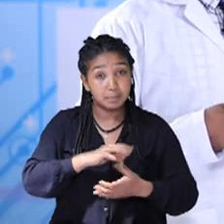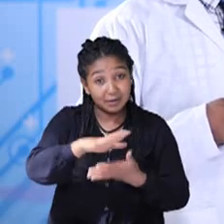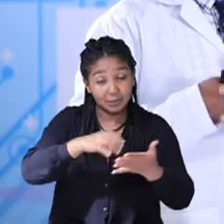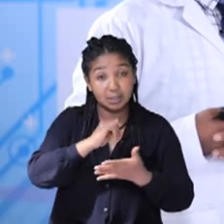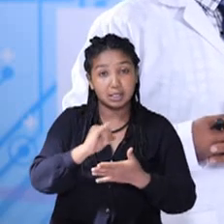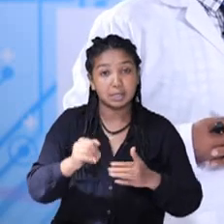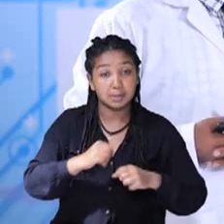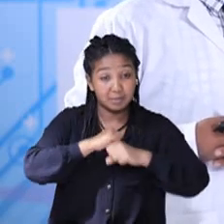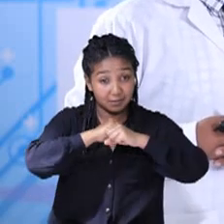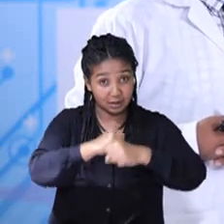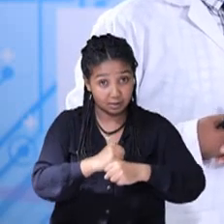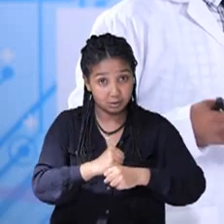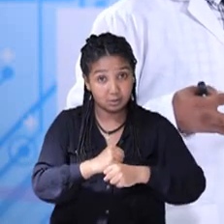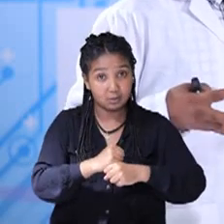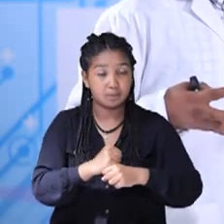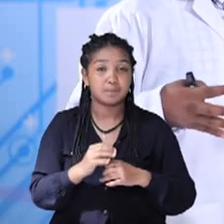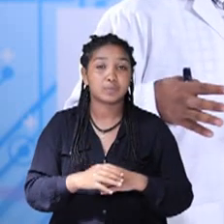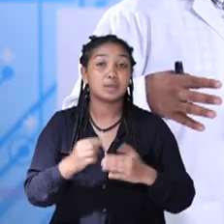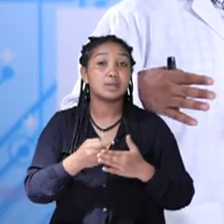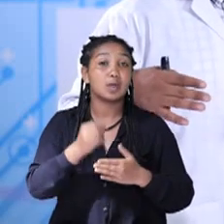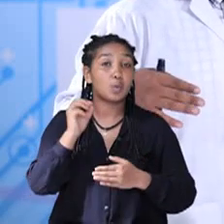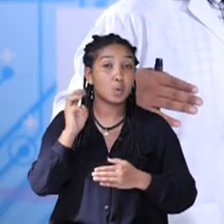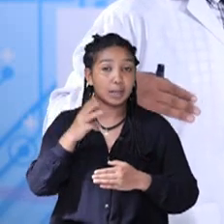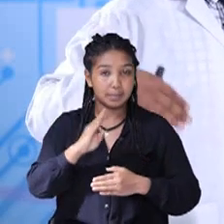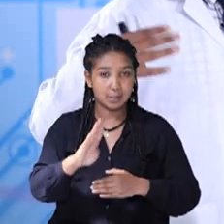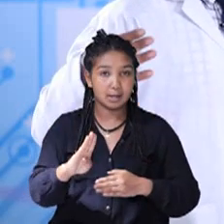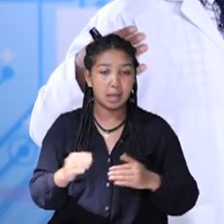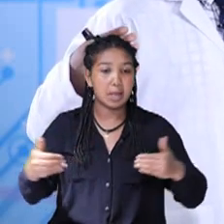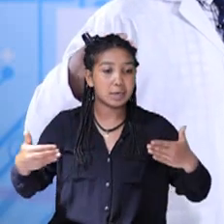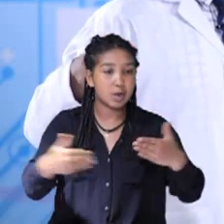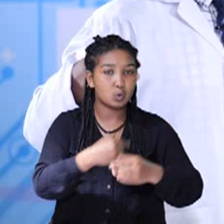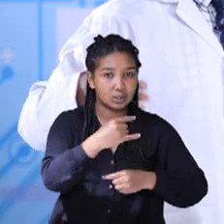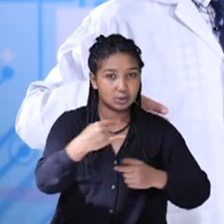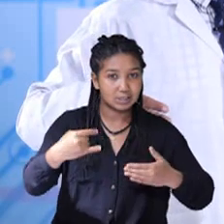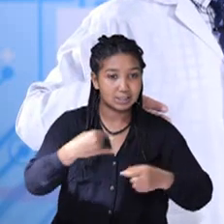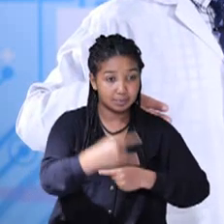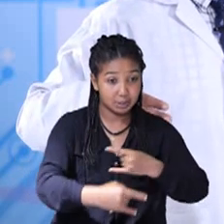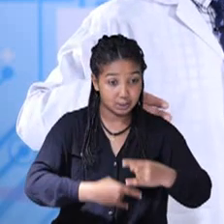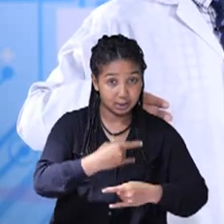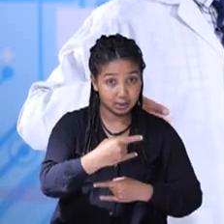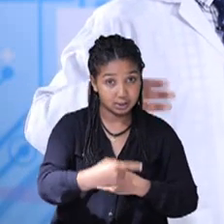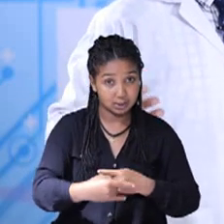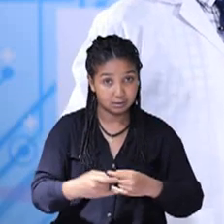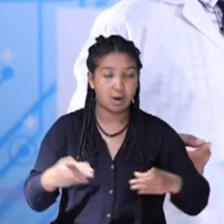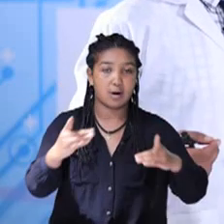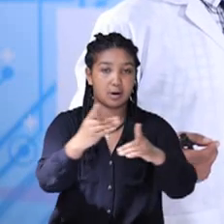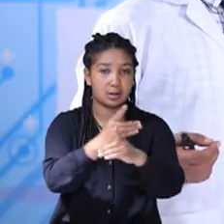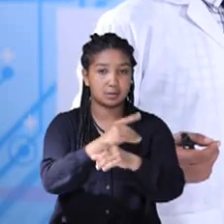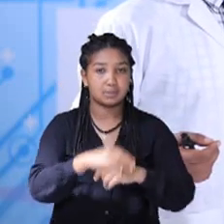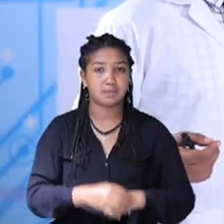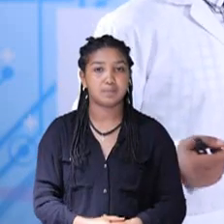is prevented, there will be a new species arising.